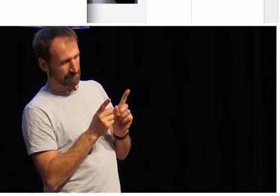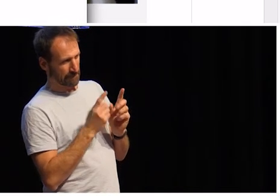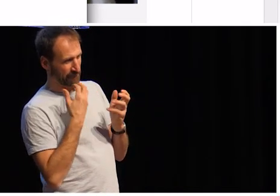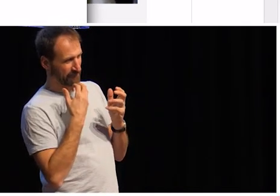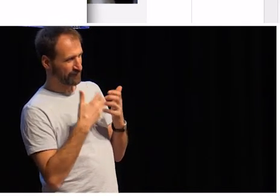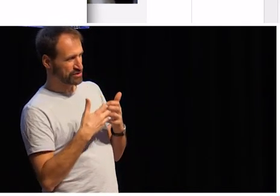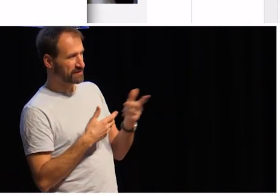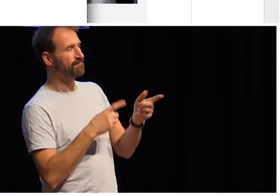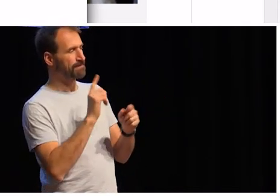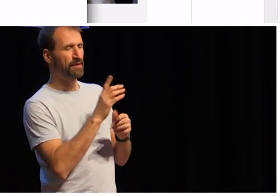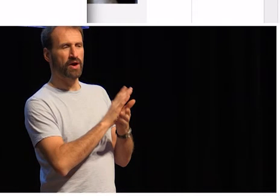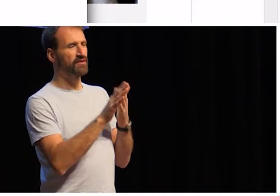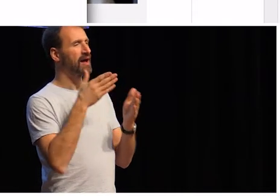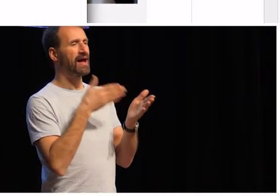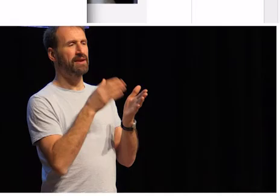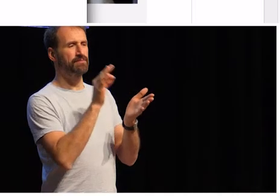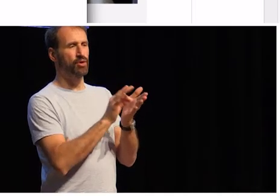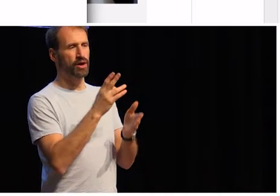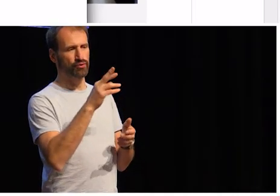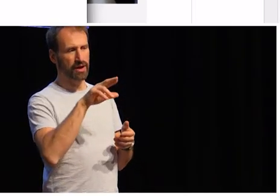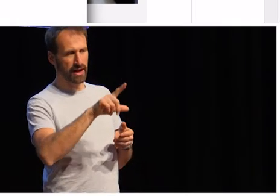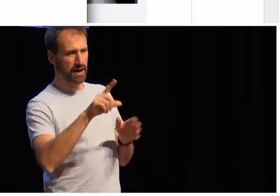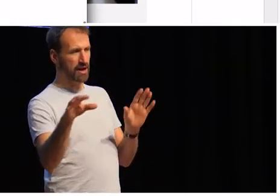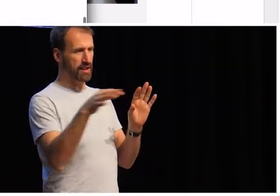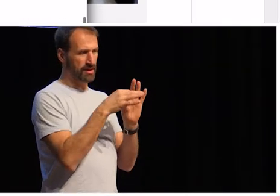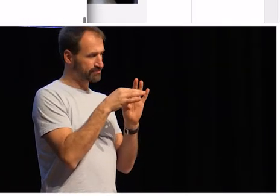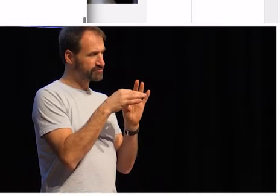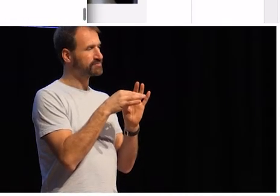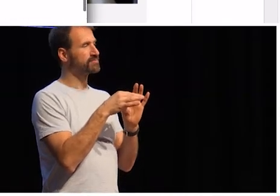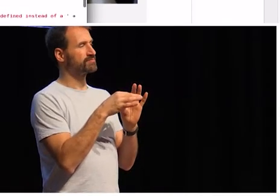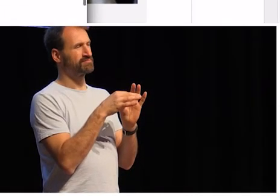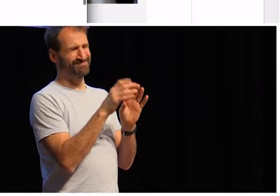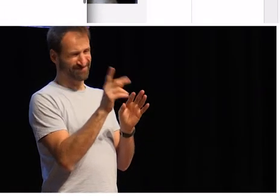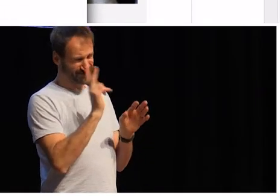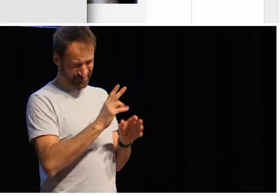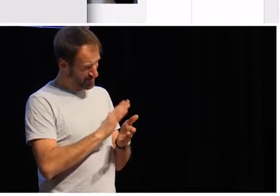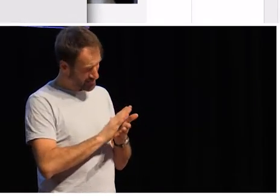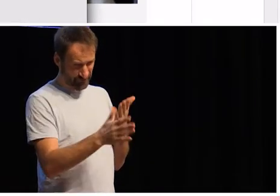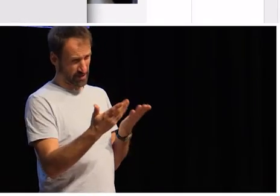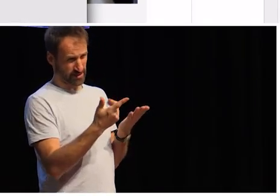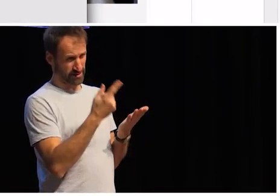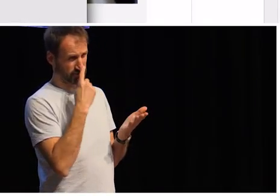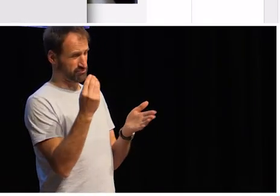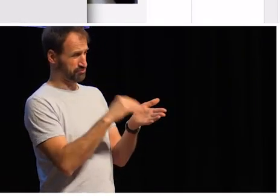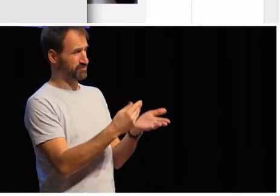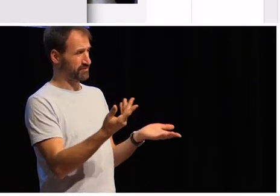endpoint URL giving a second just to show you how easy it is to